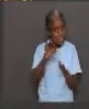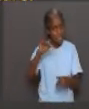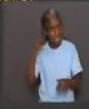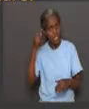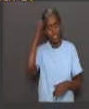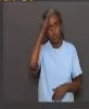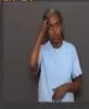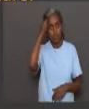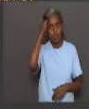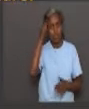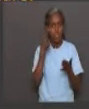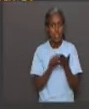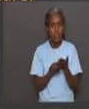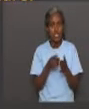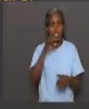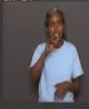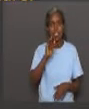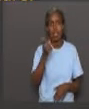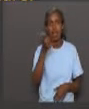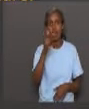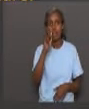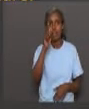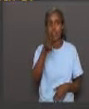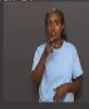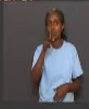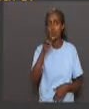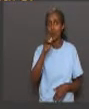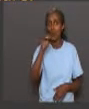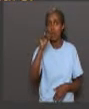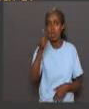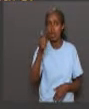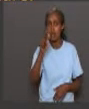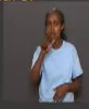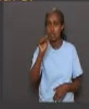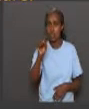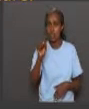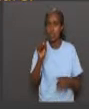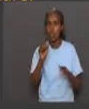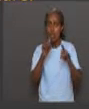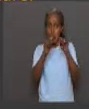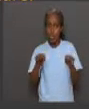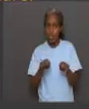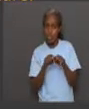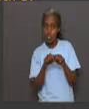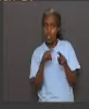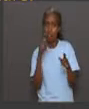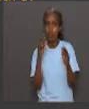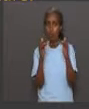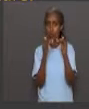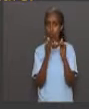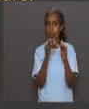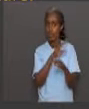the diagonals of a quadrilateral are congruent and are